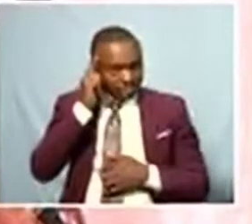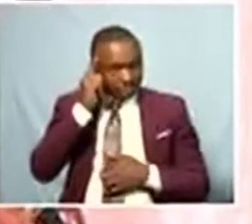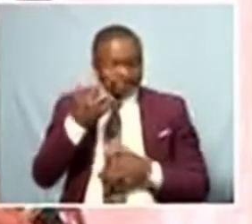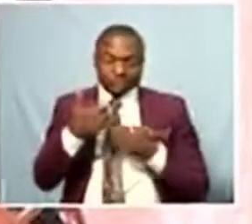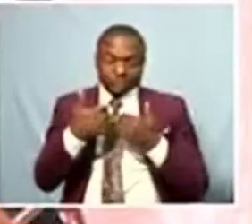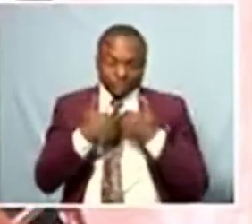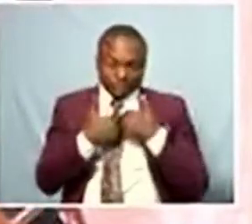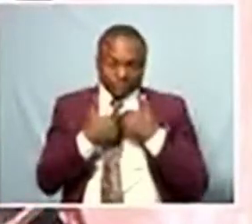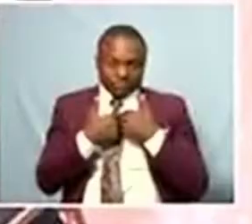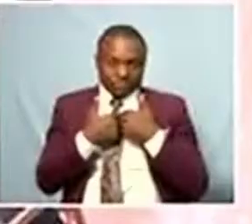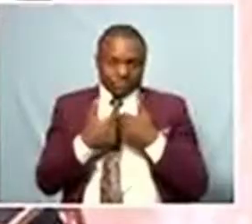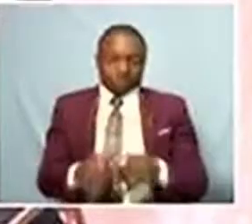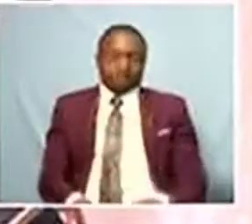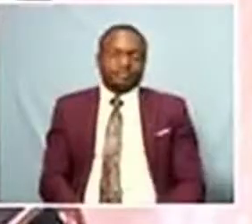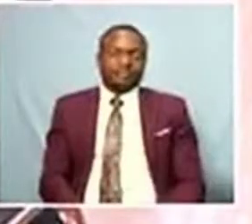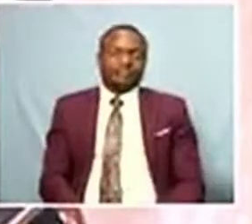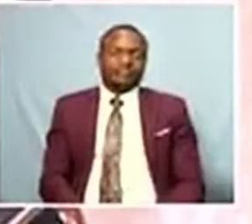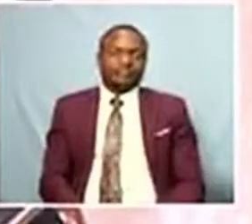special